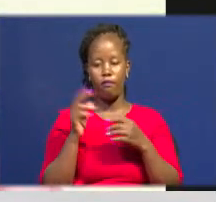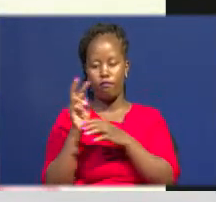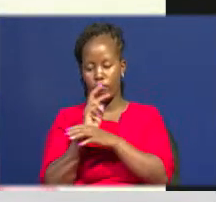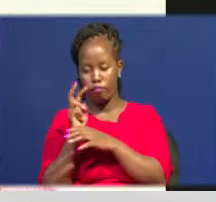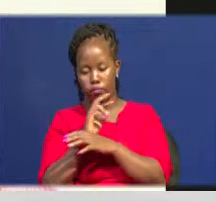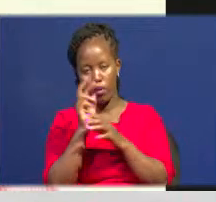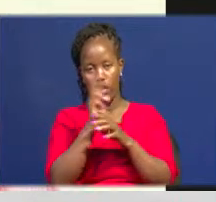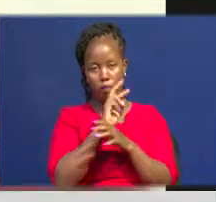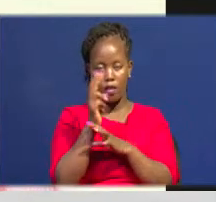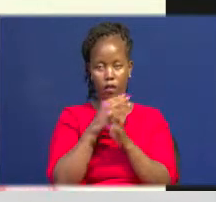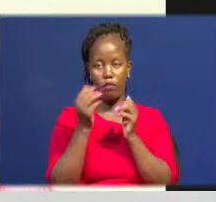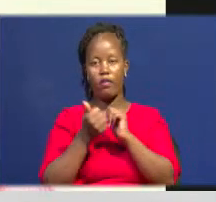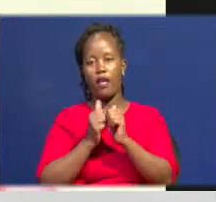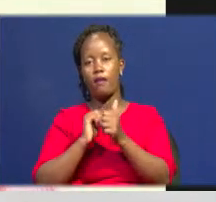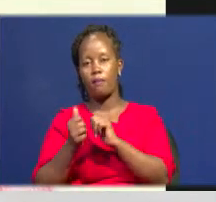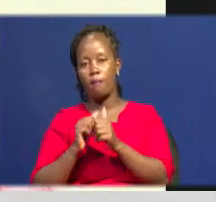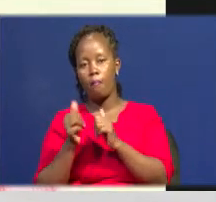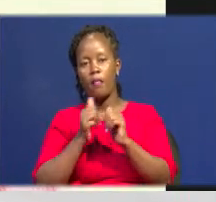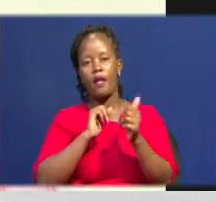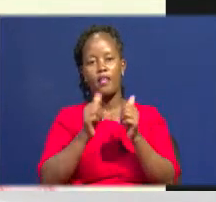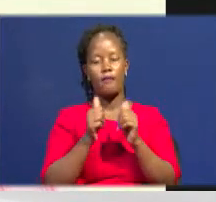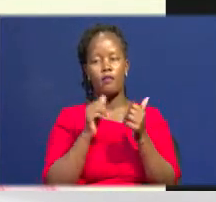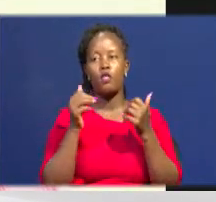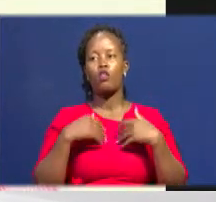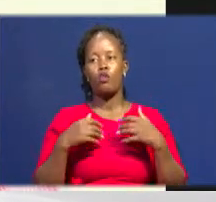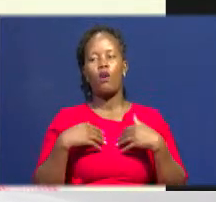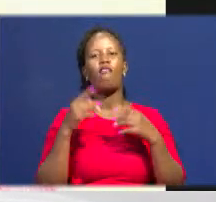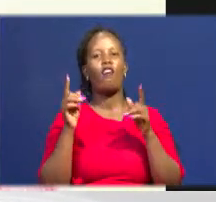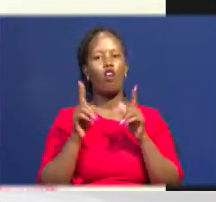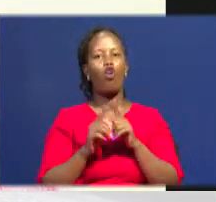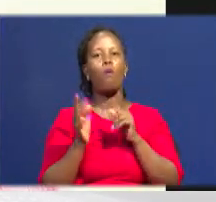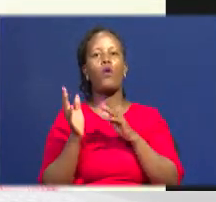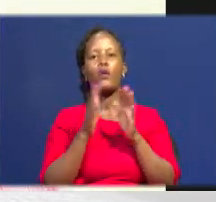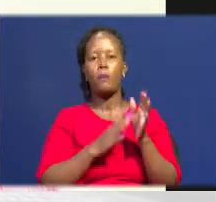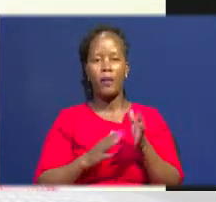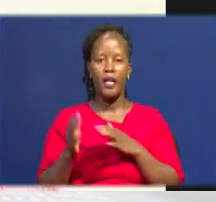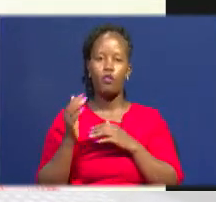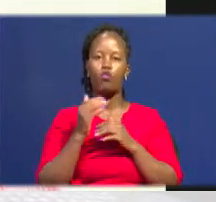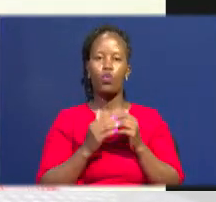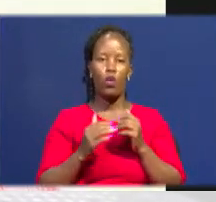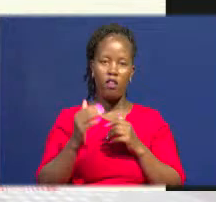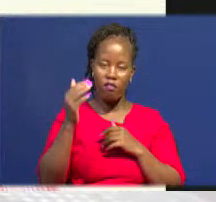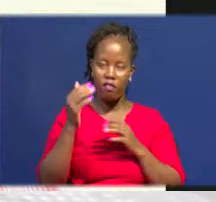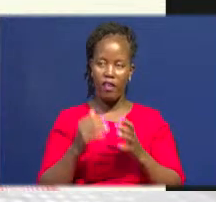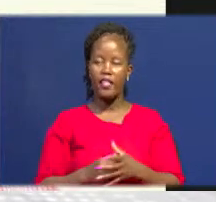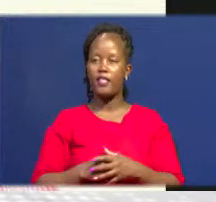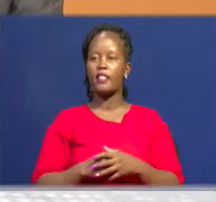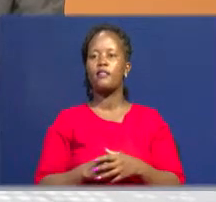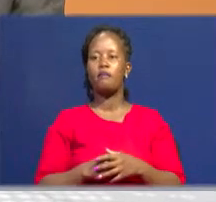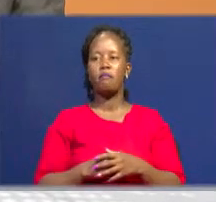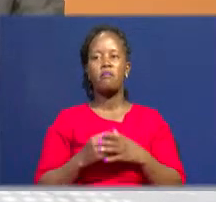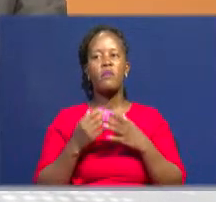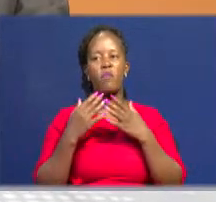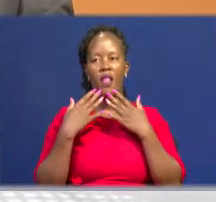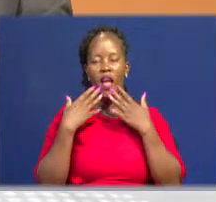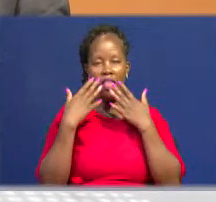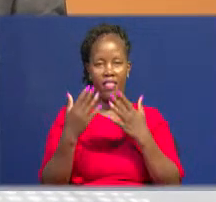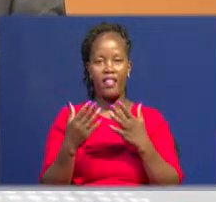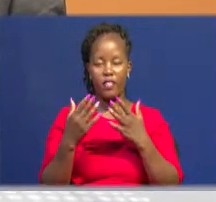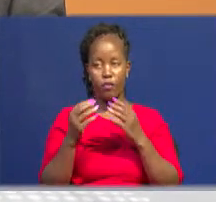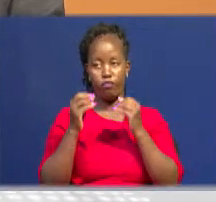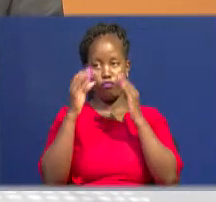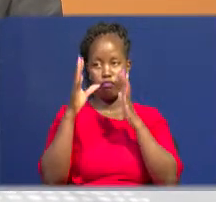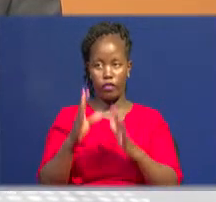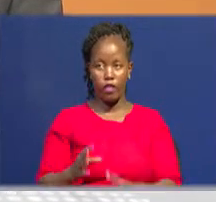games so that we have a common plan going forward. All right, thank you very much, Quinto Omusugu,